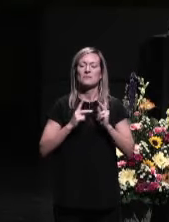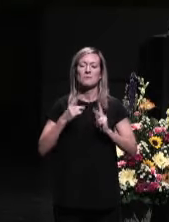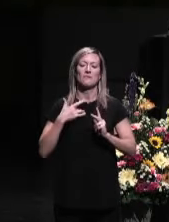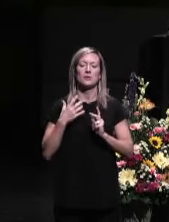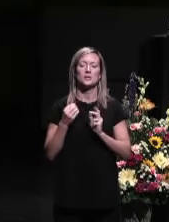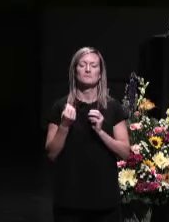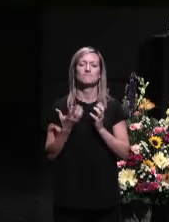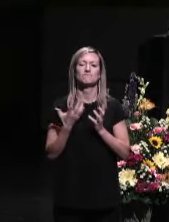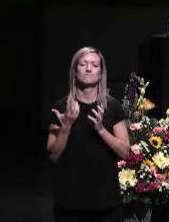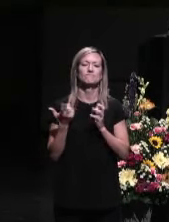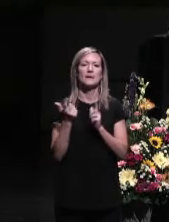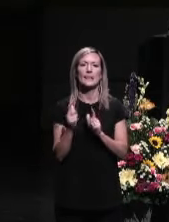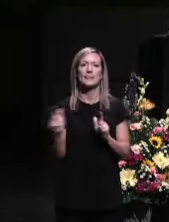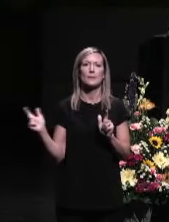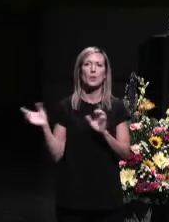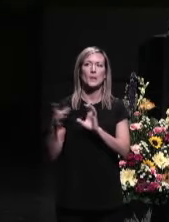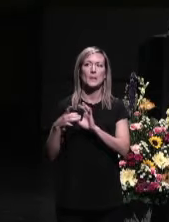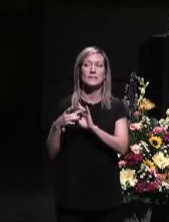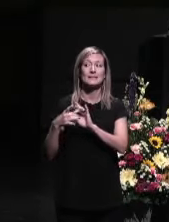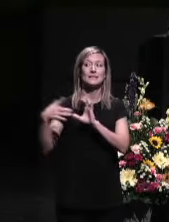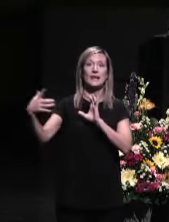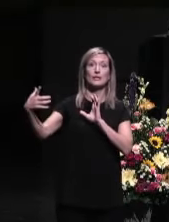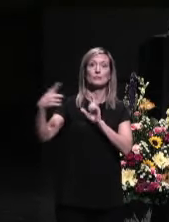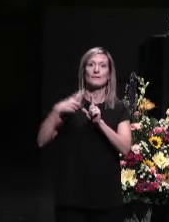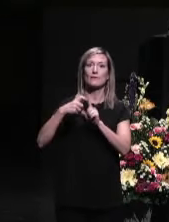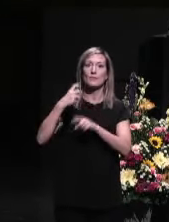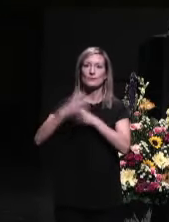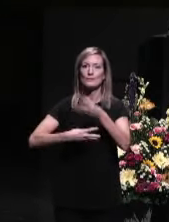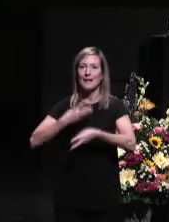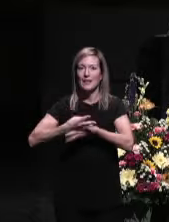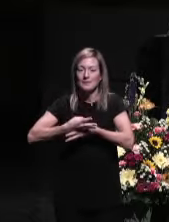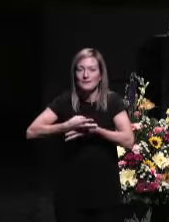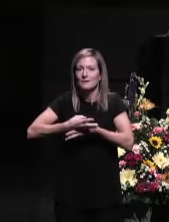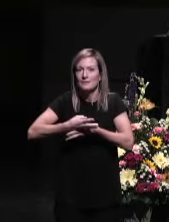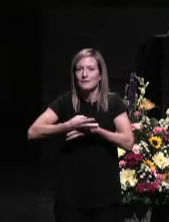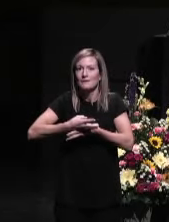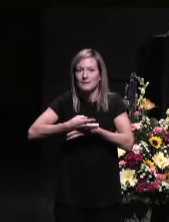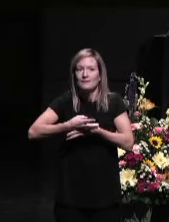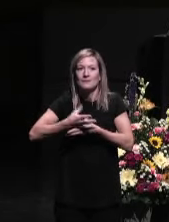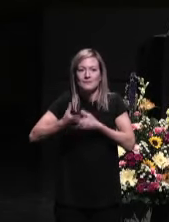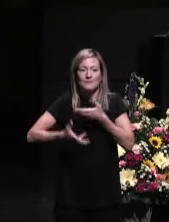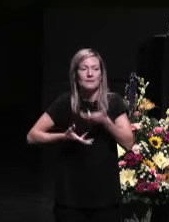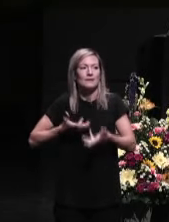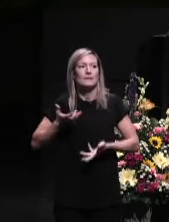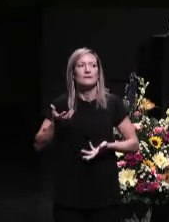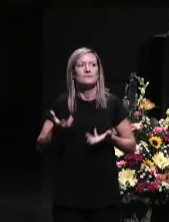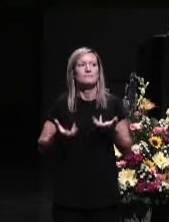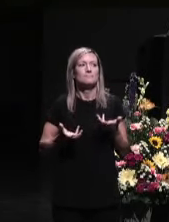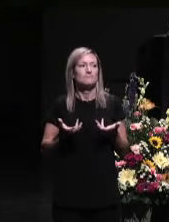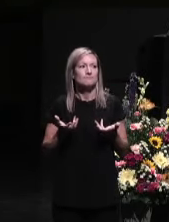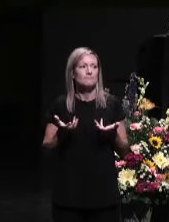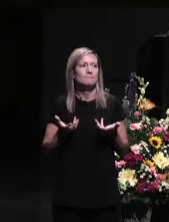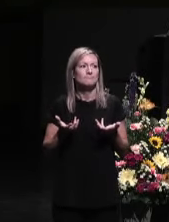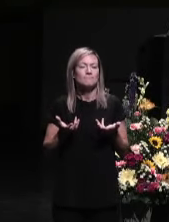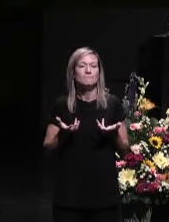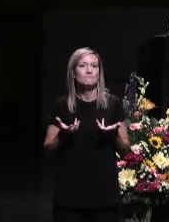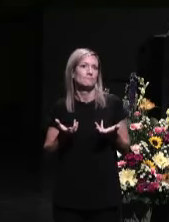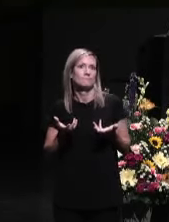liberal detachment from the realities of the kind of hard grind of contemporary